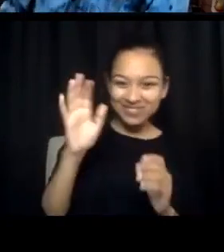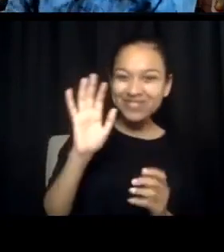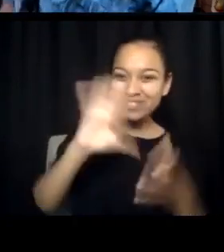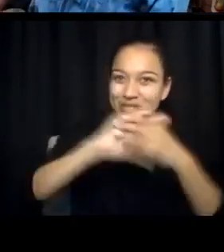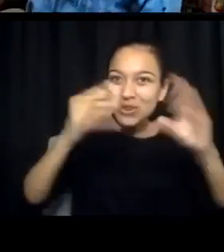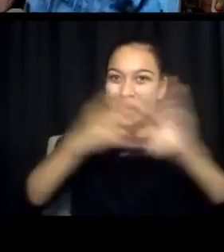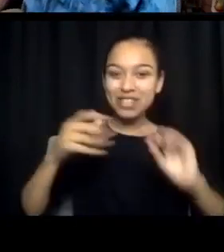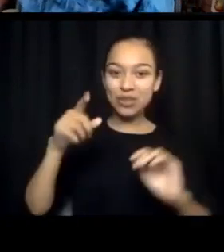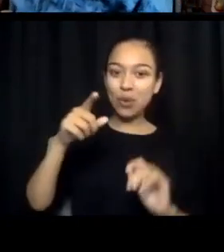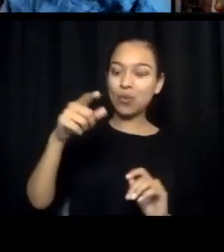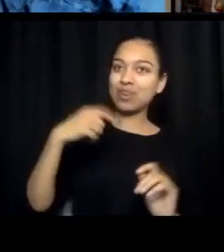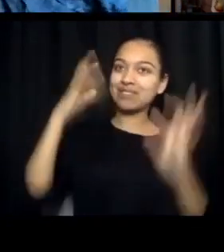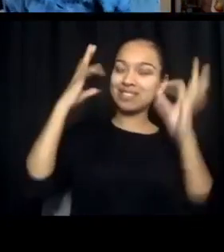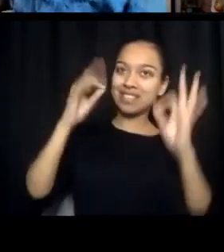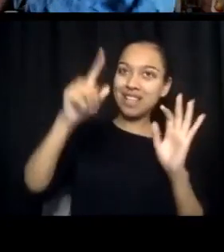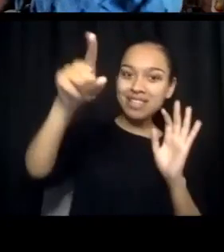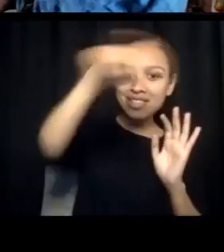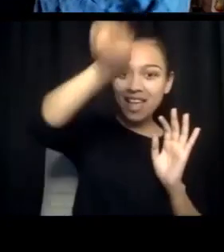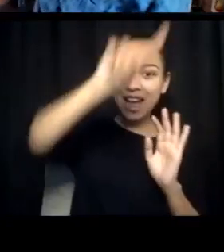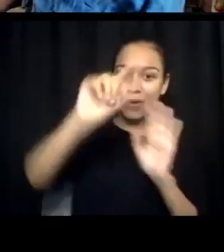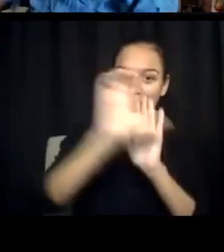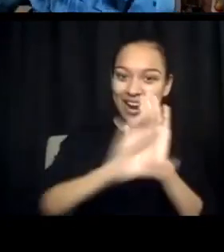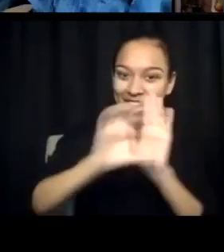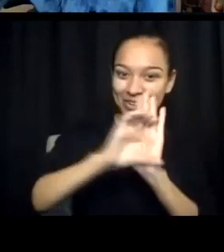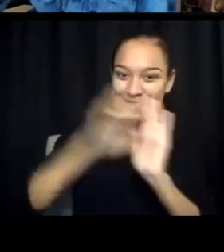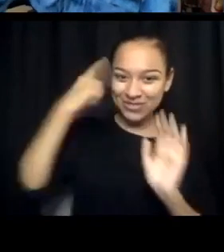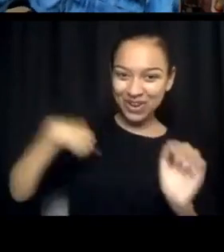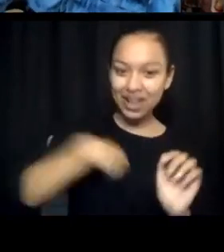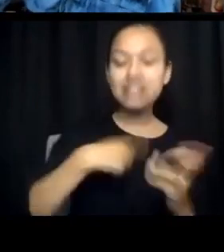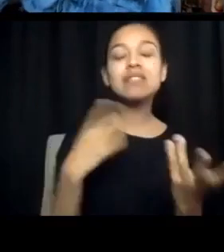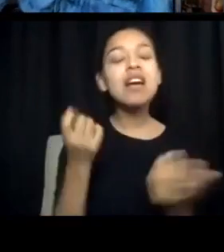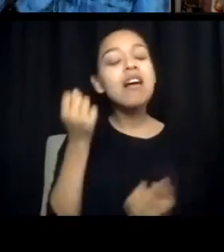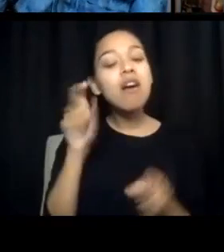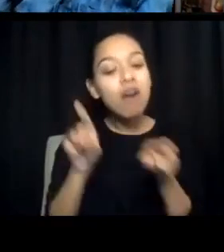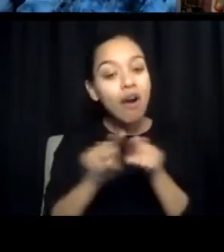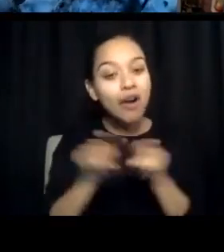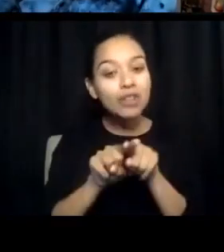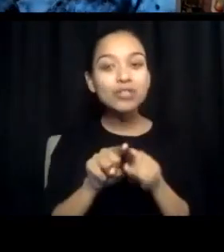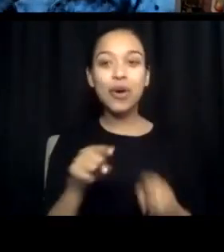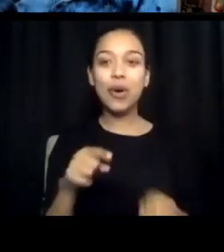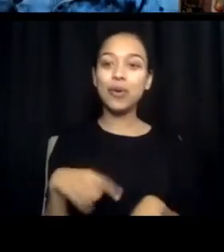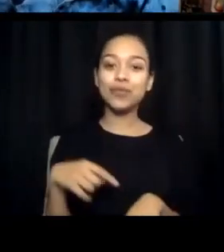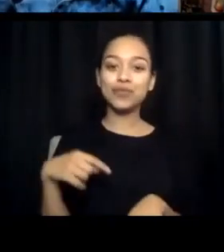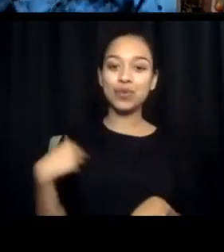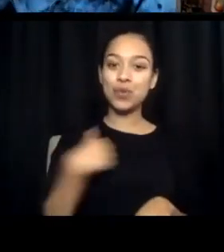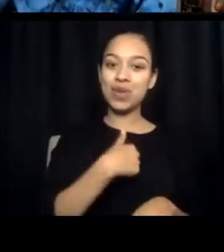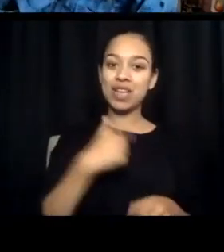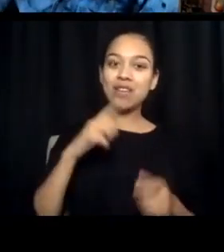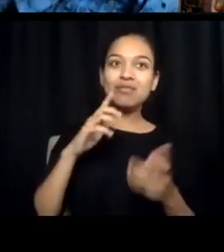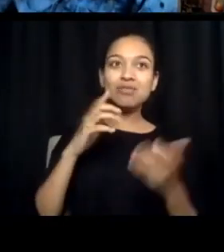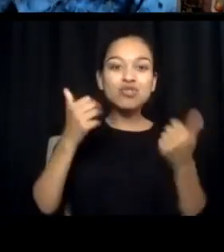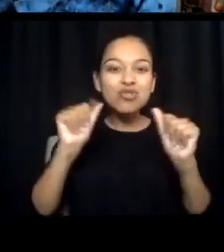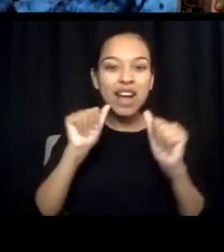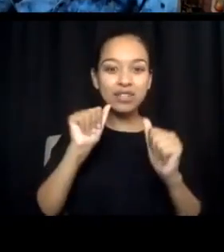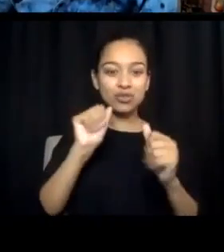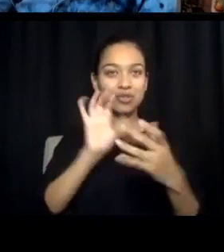their character. So it's always for me about getting into people's bodies and shoes and